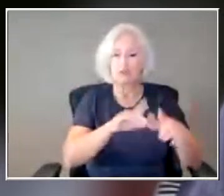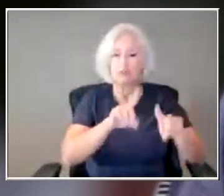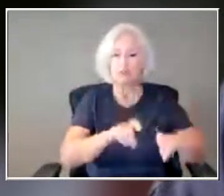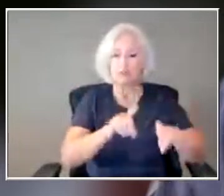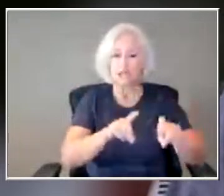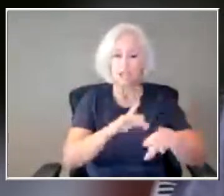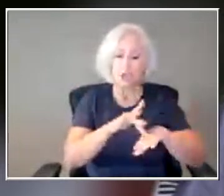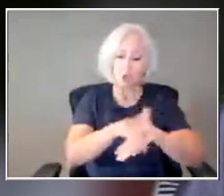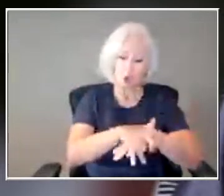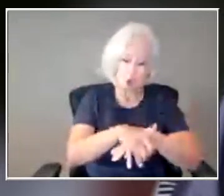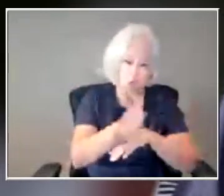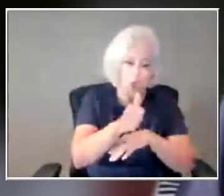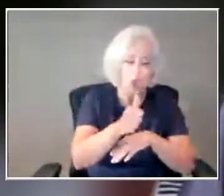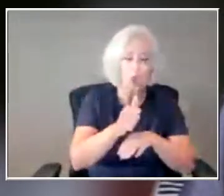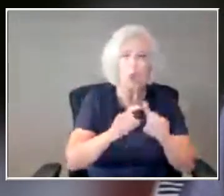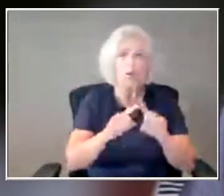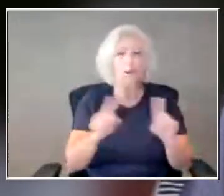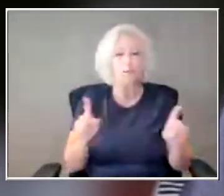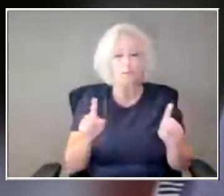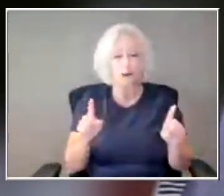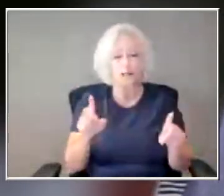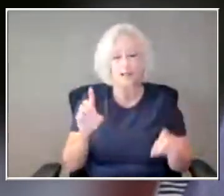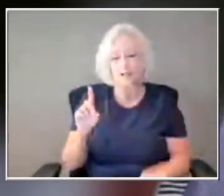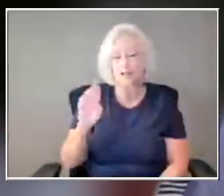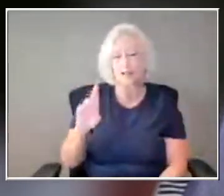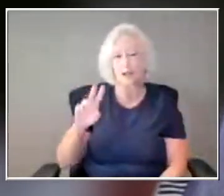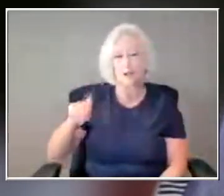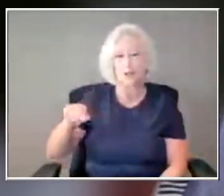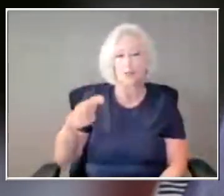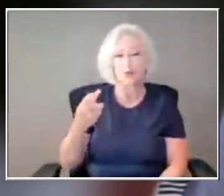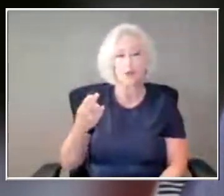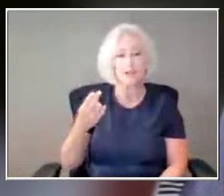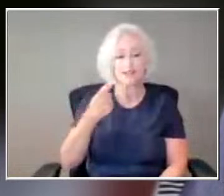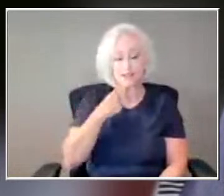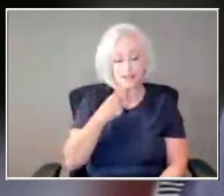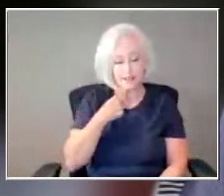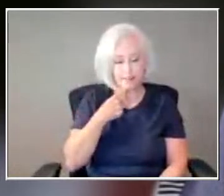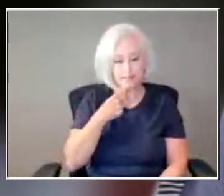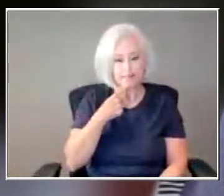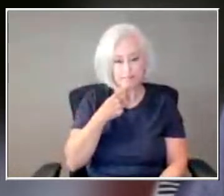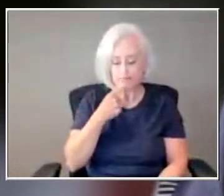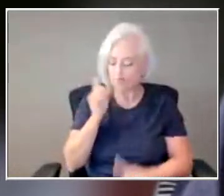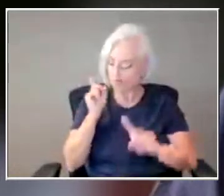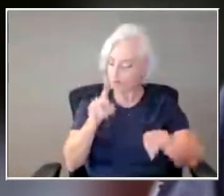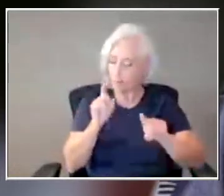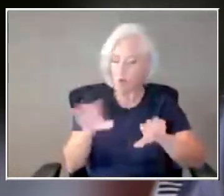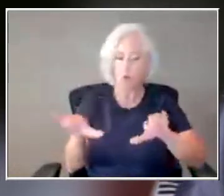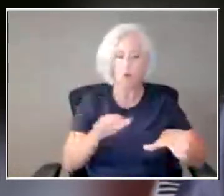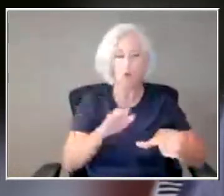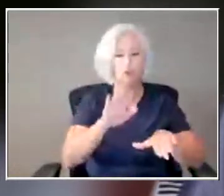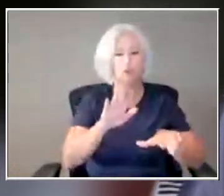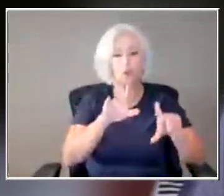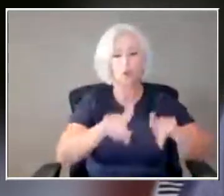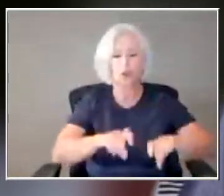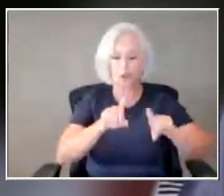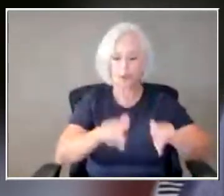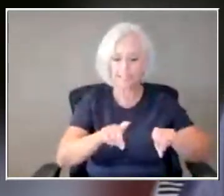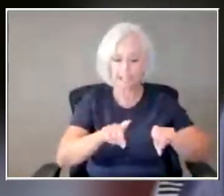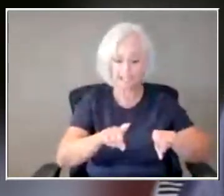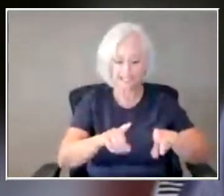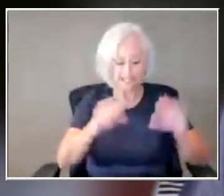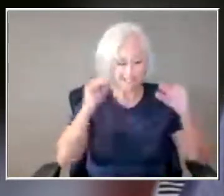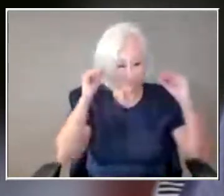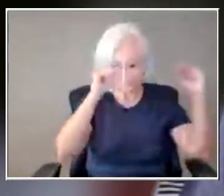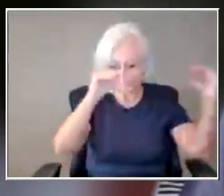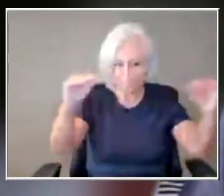say, along the lines of what Dr. Parikh just mentioned, just get those screenings, educate men,